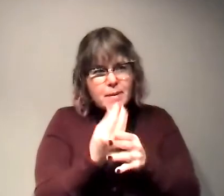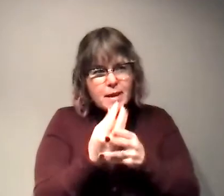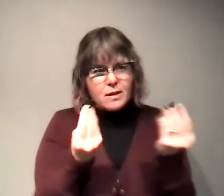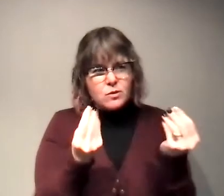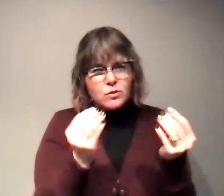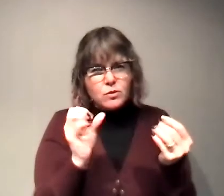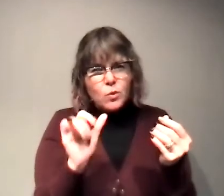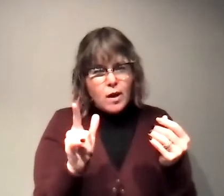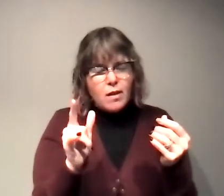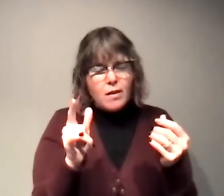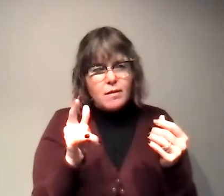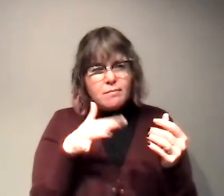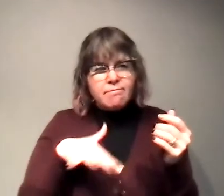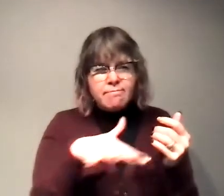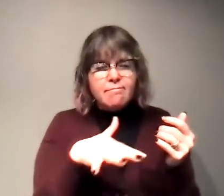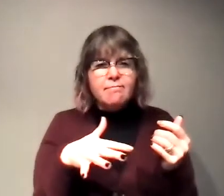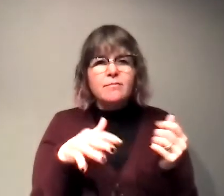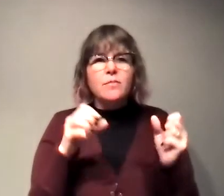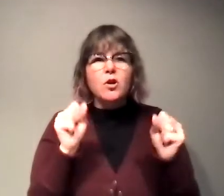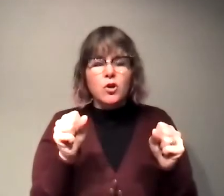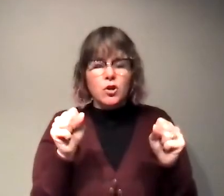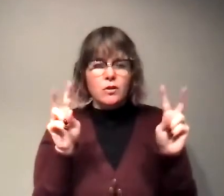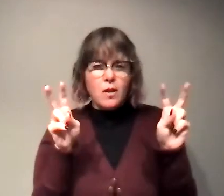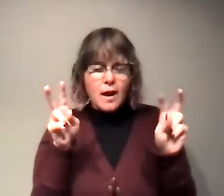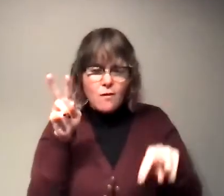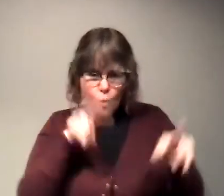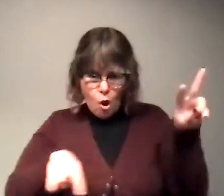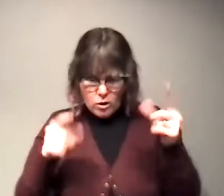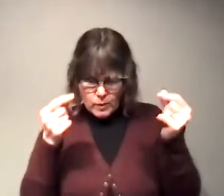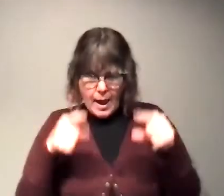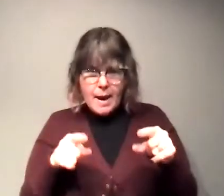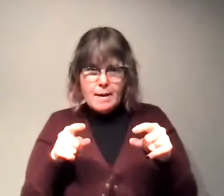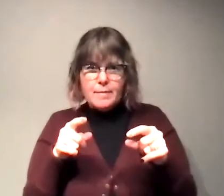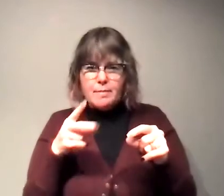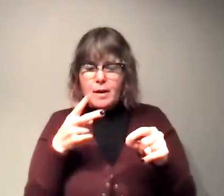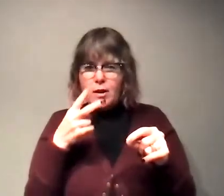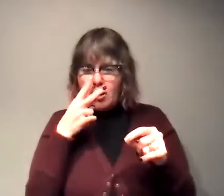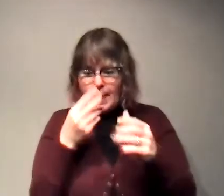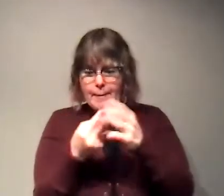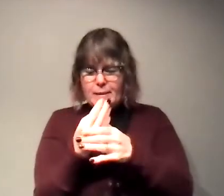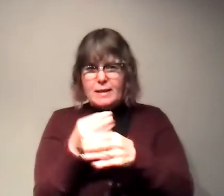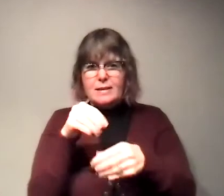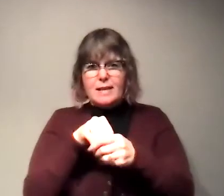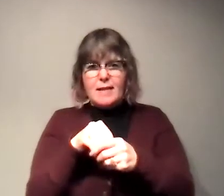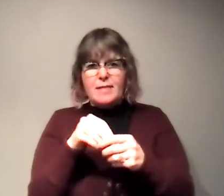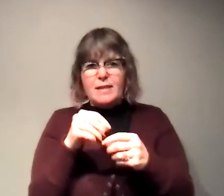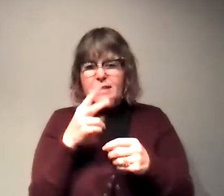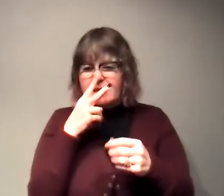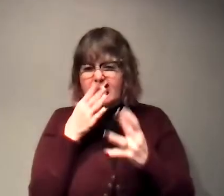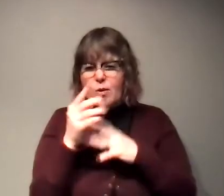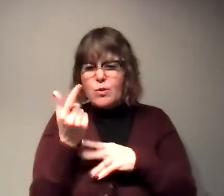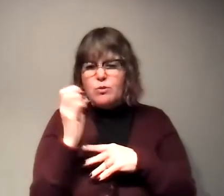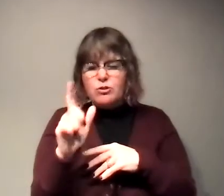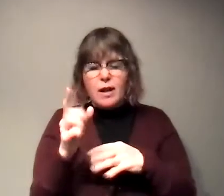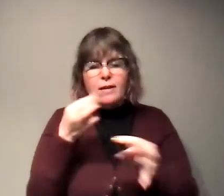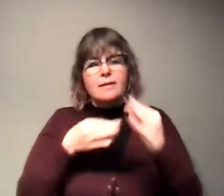soil areas. And so he could watch what was happening by looking at the plants in this like see-through gel instead of putting them